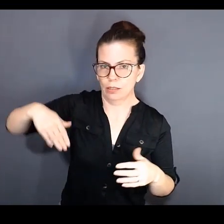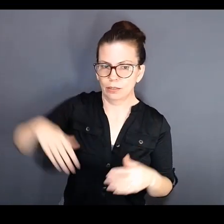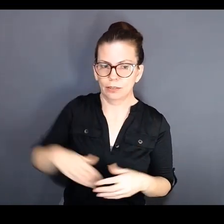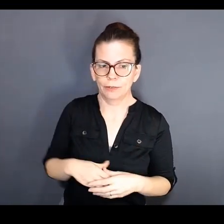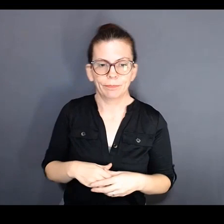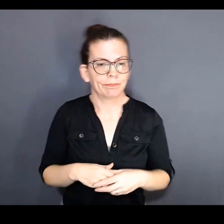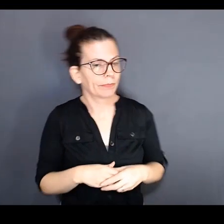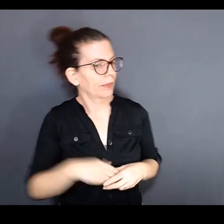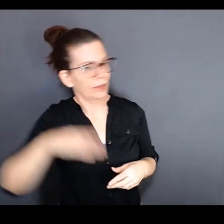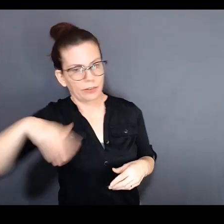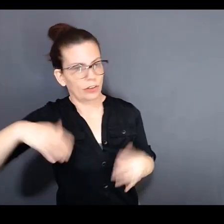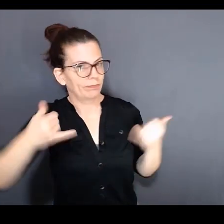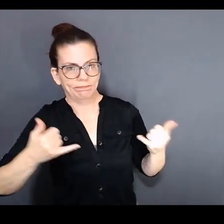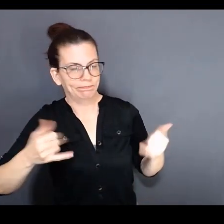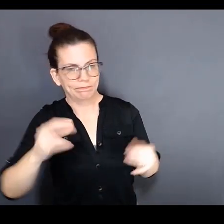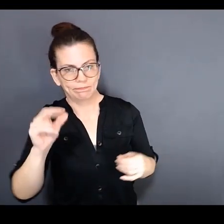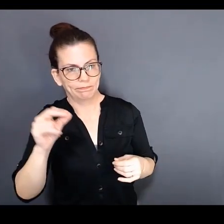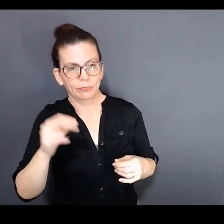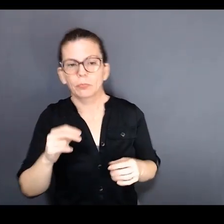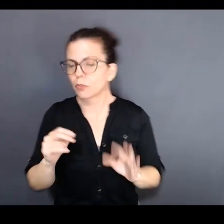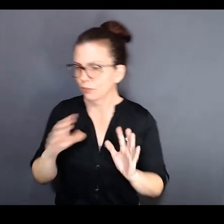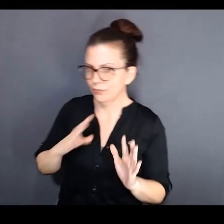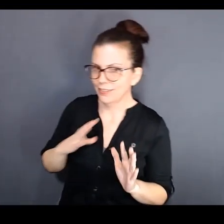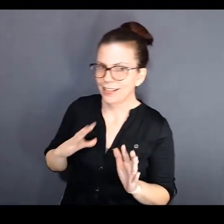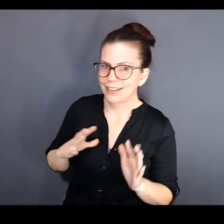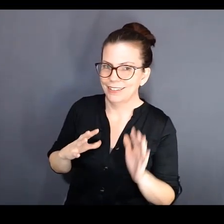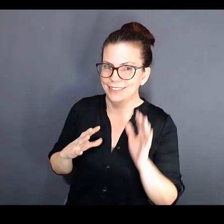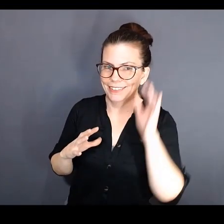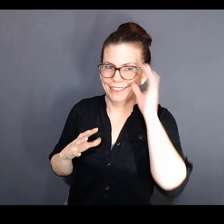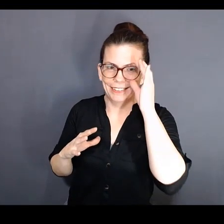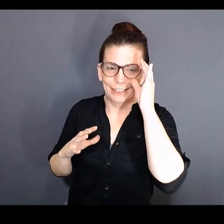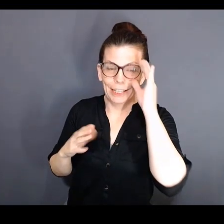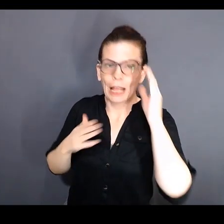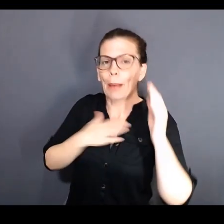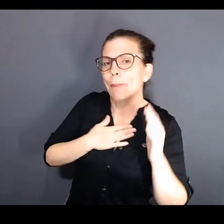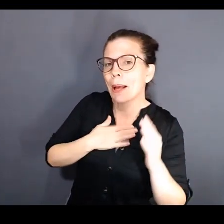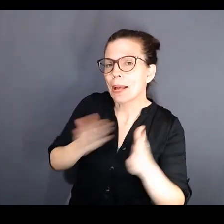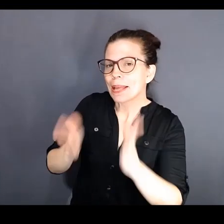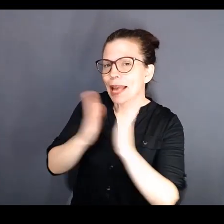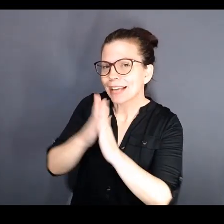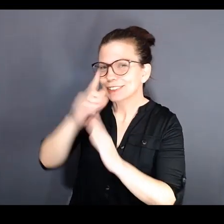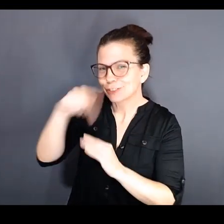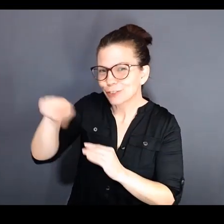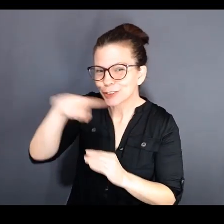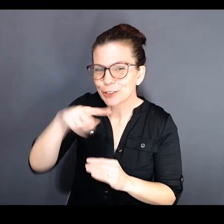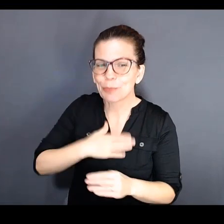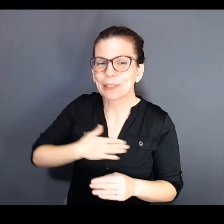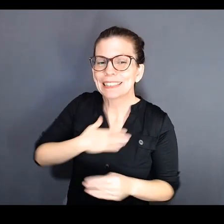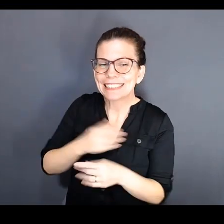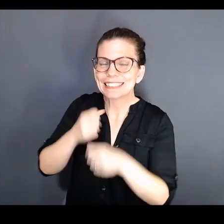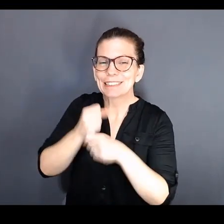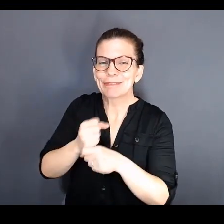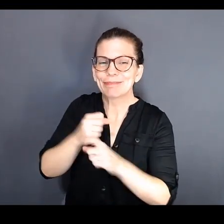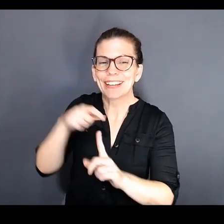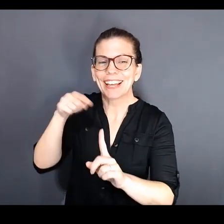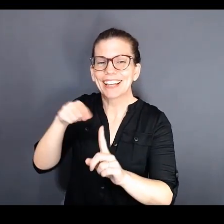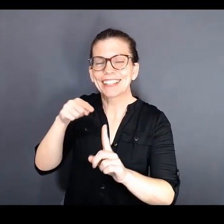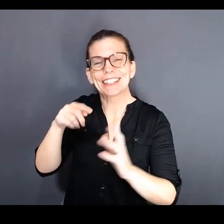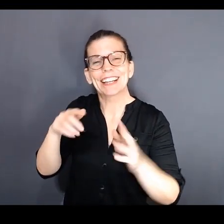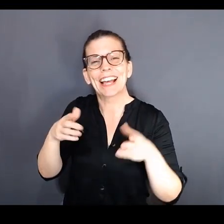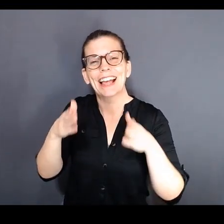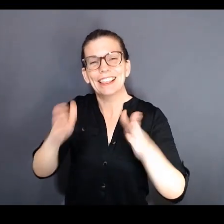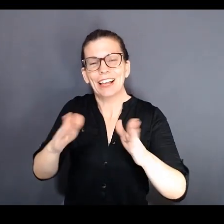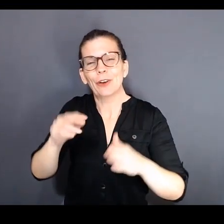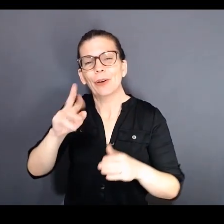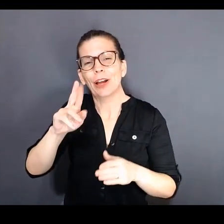Manager, or is this currently not the thing? Not currently, not right now. Okay. There's my ask for